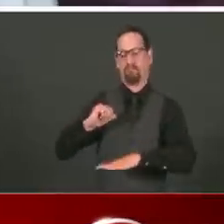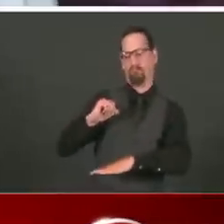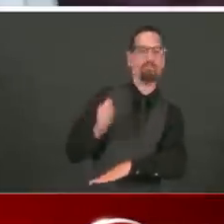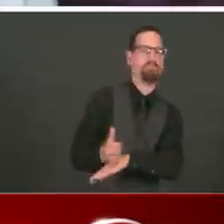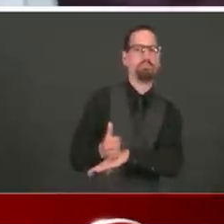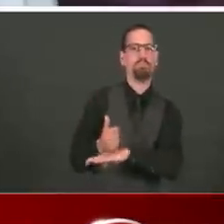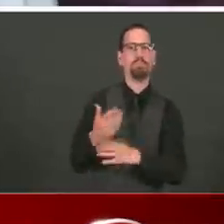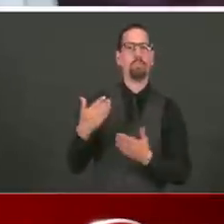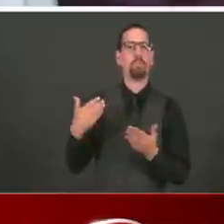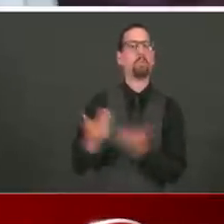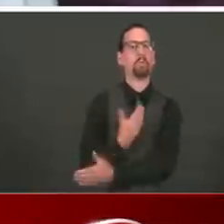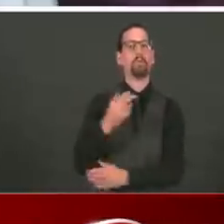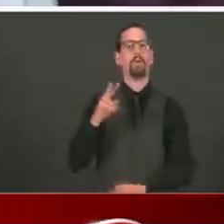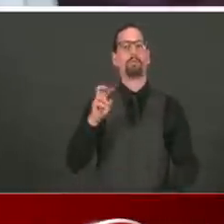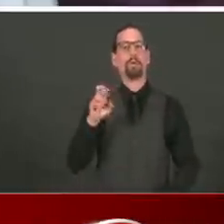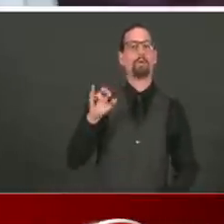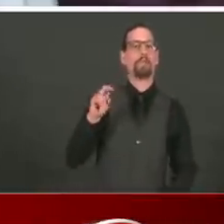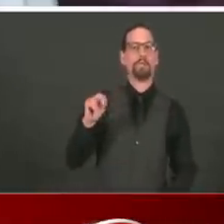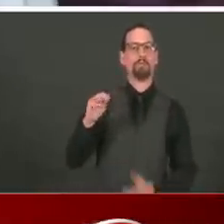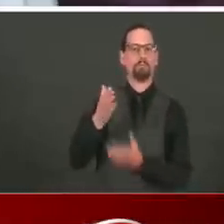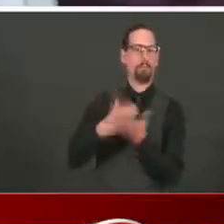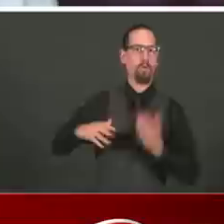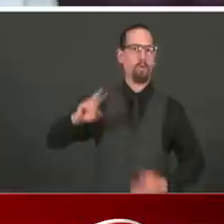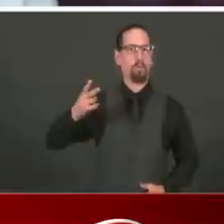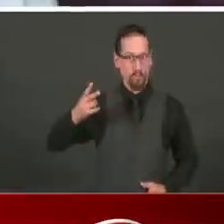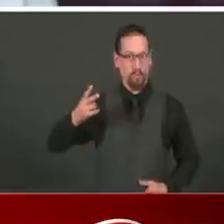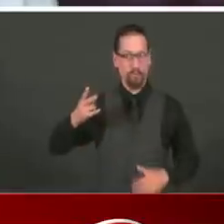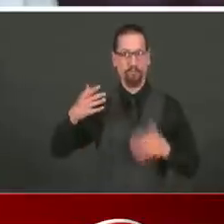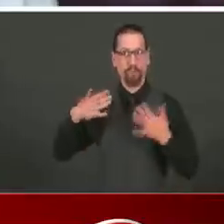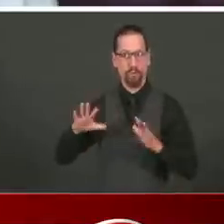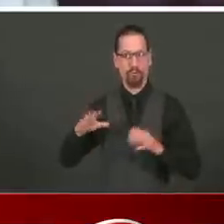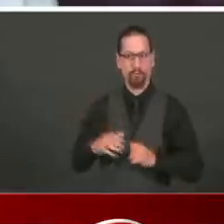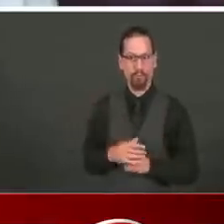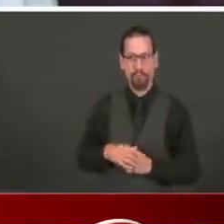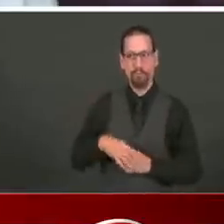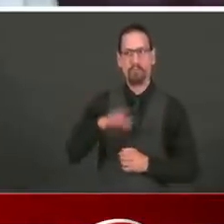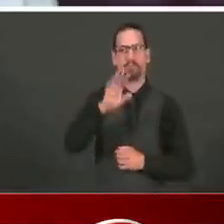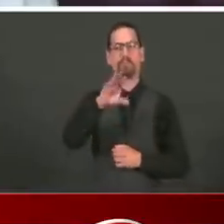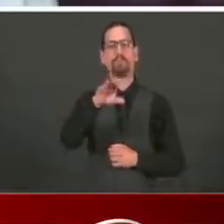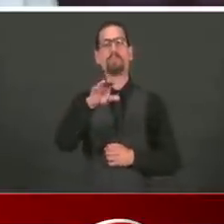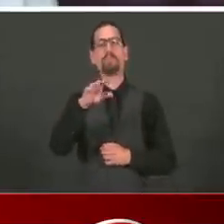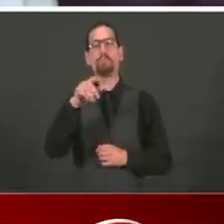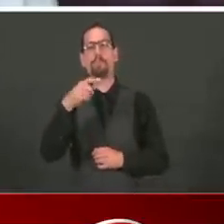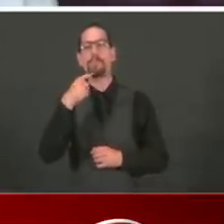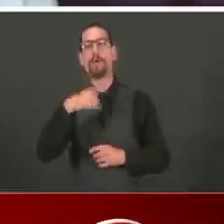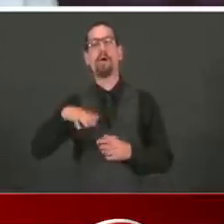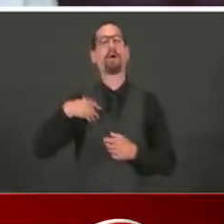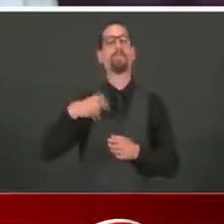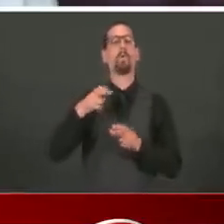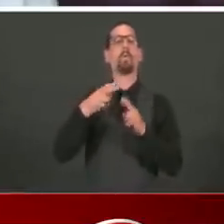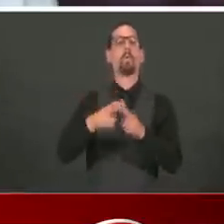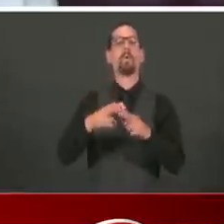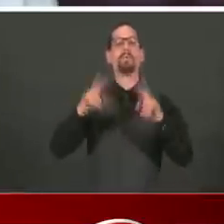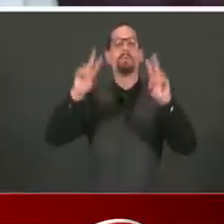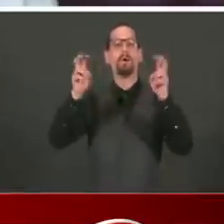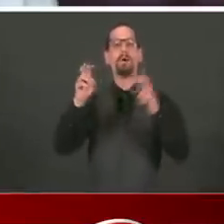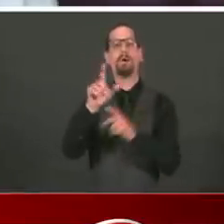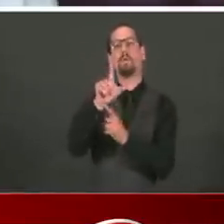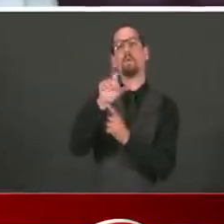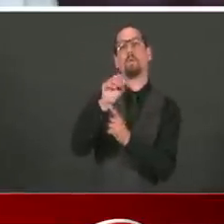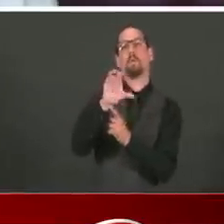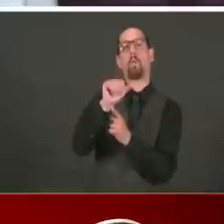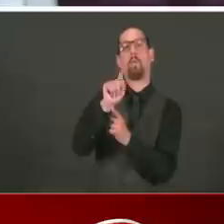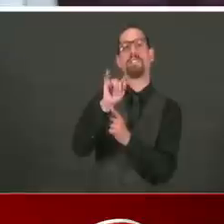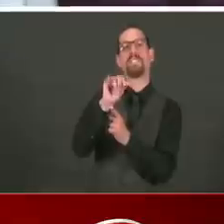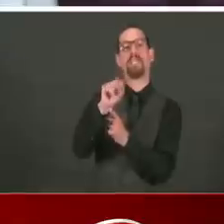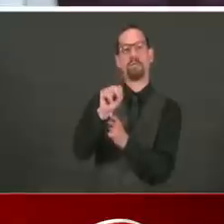that being able to take notes in the location diary would be very helpful. So now you can do that in the second